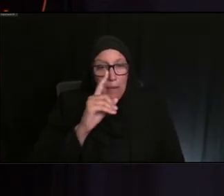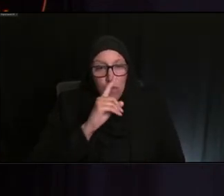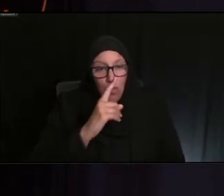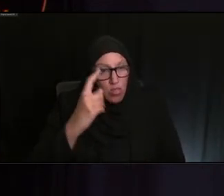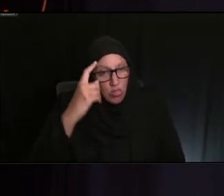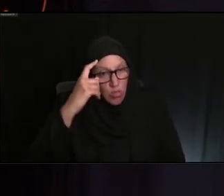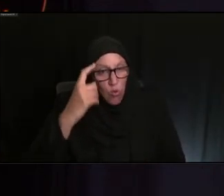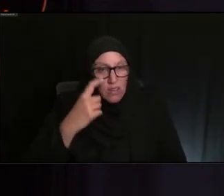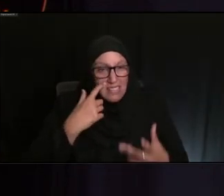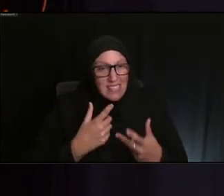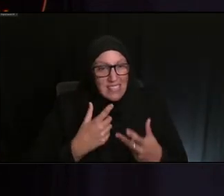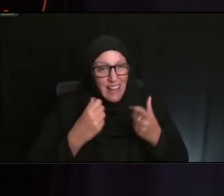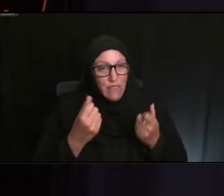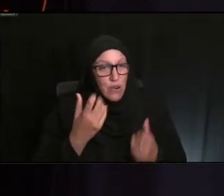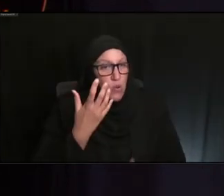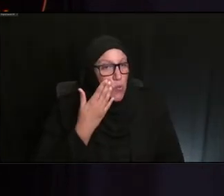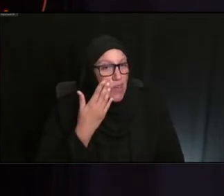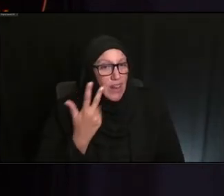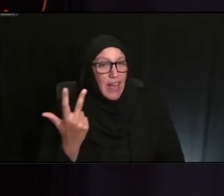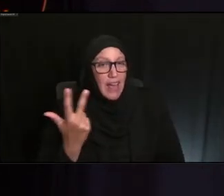century.